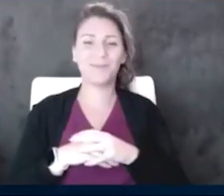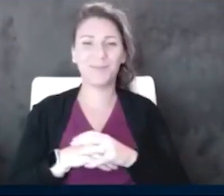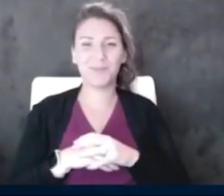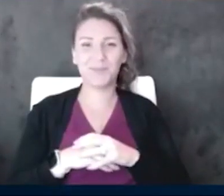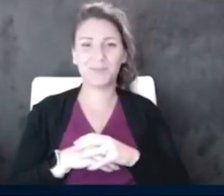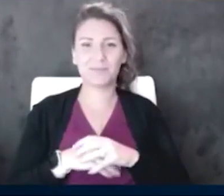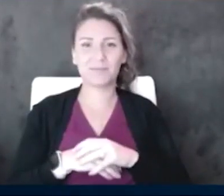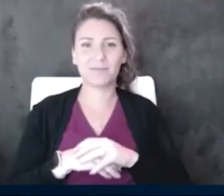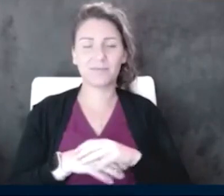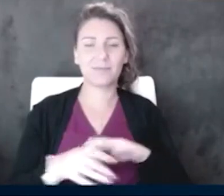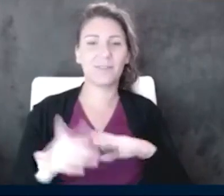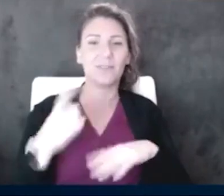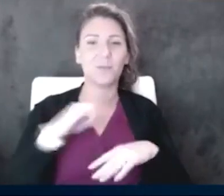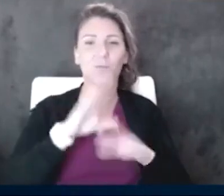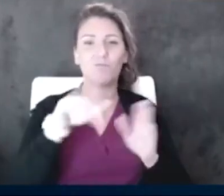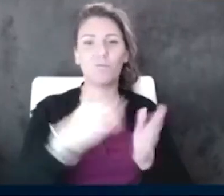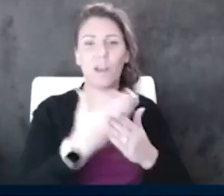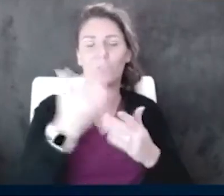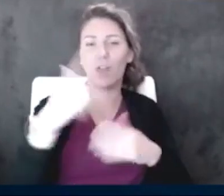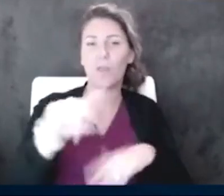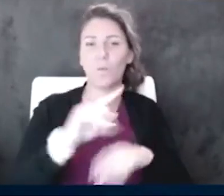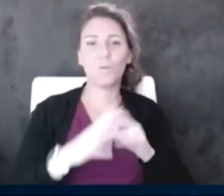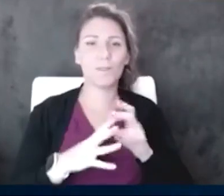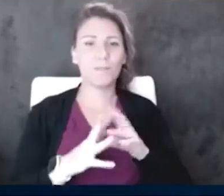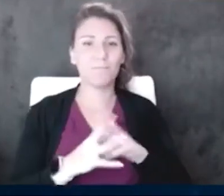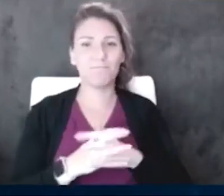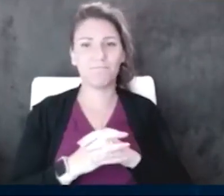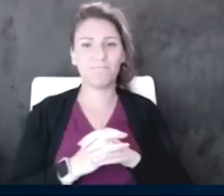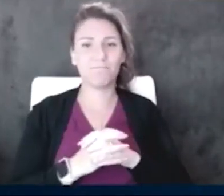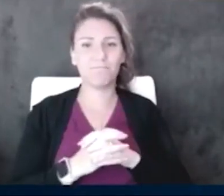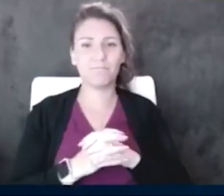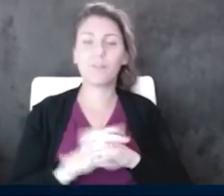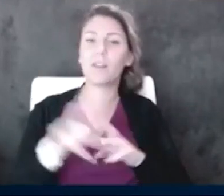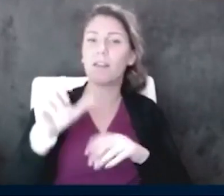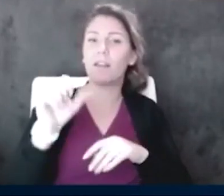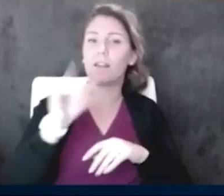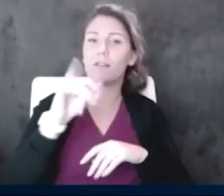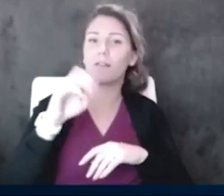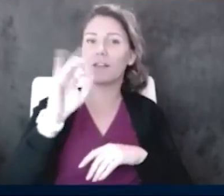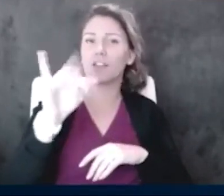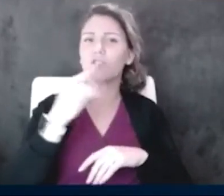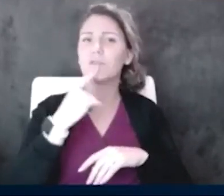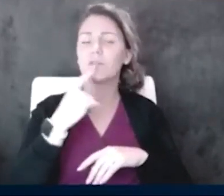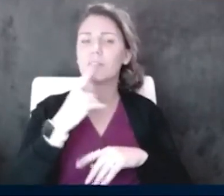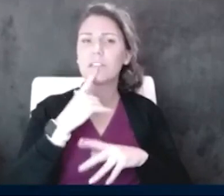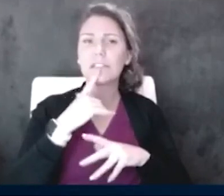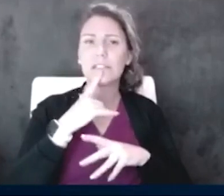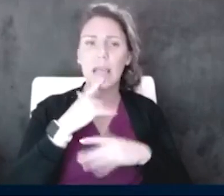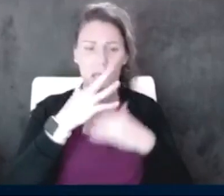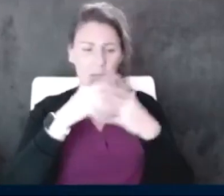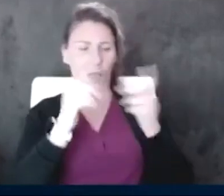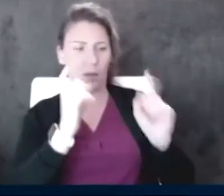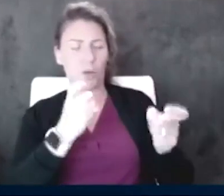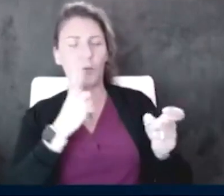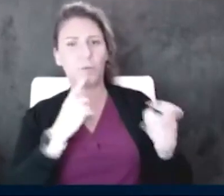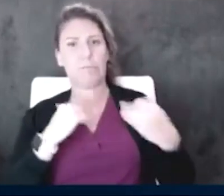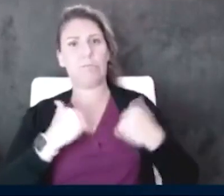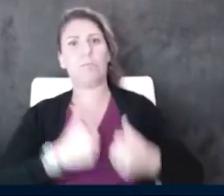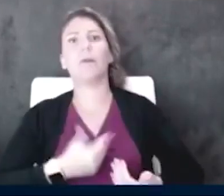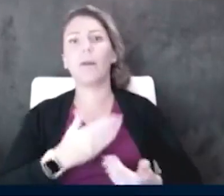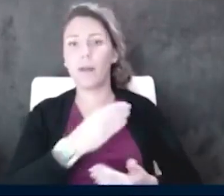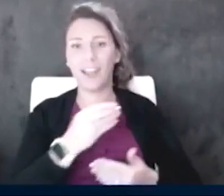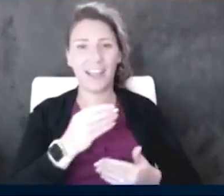those. So Ashley says, giving blood wipes me out for the rest of the day, sometimes the following day. Is there anything I can do to